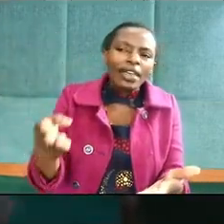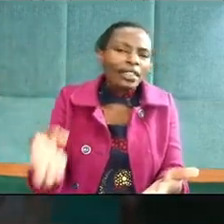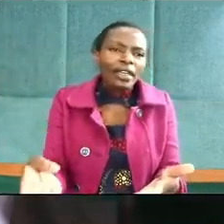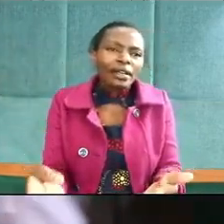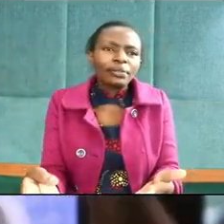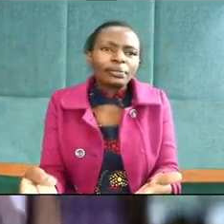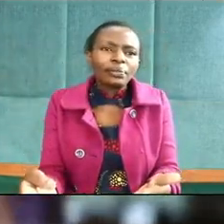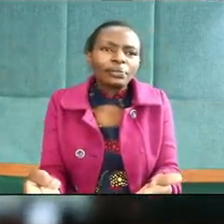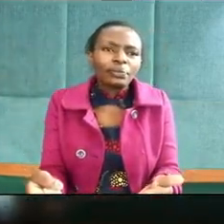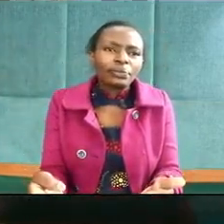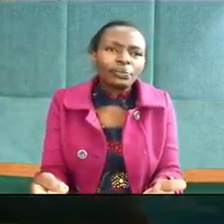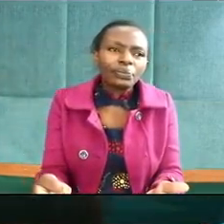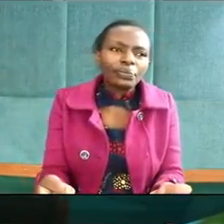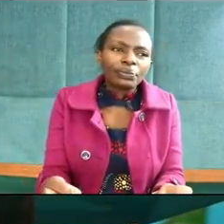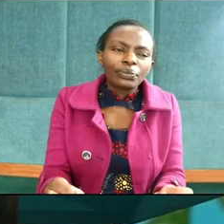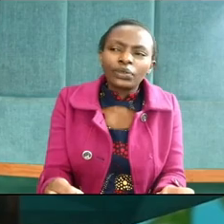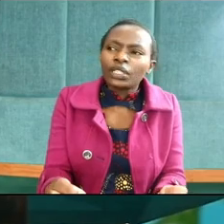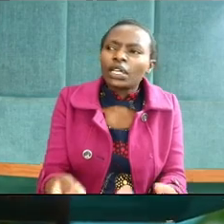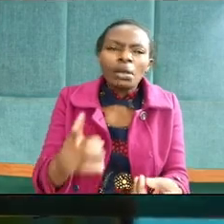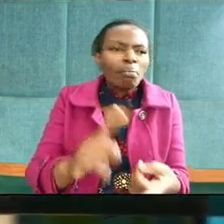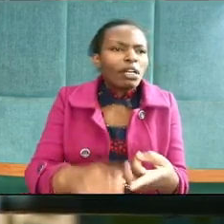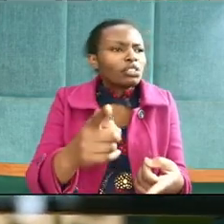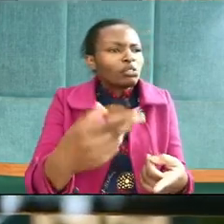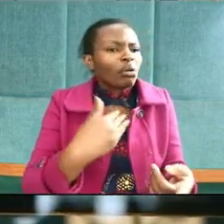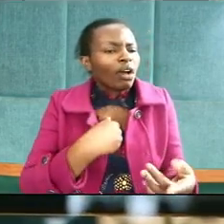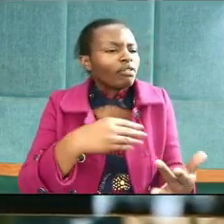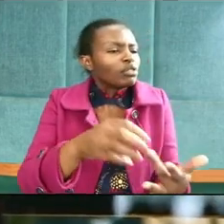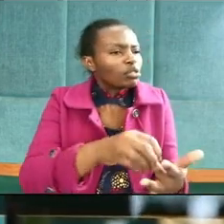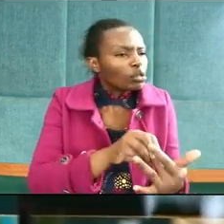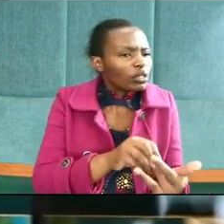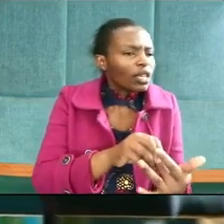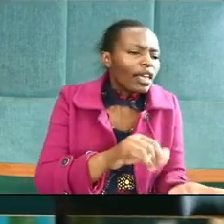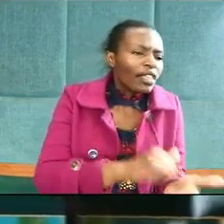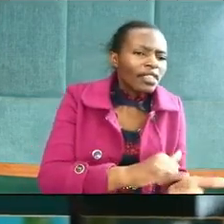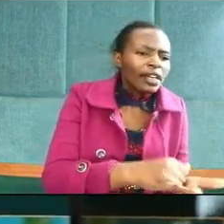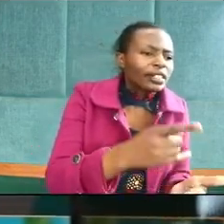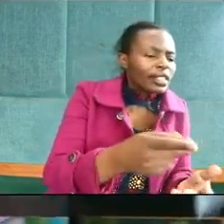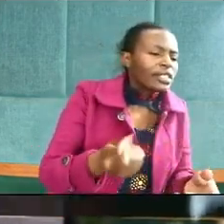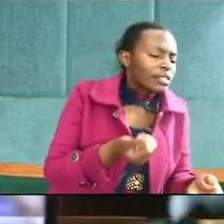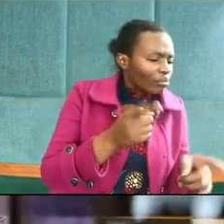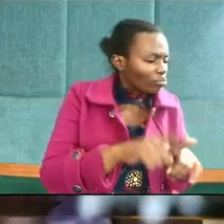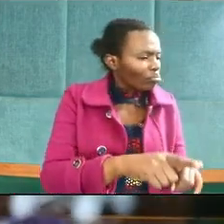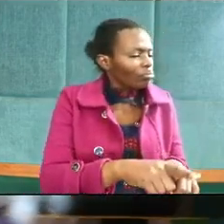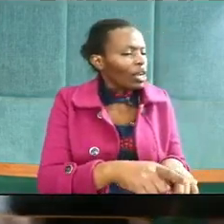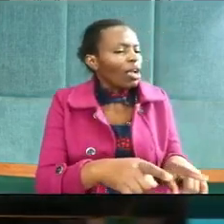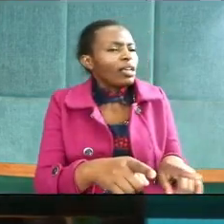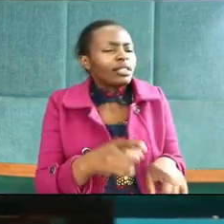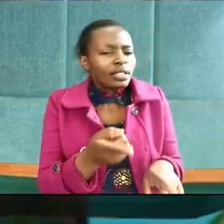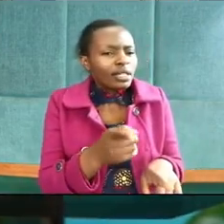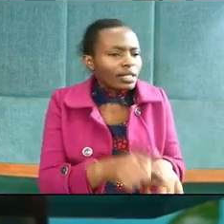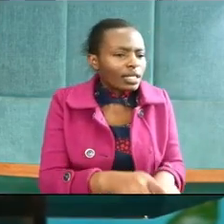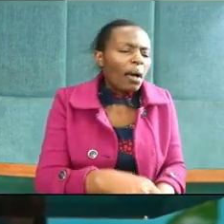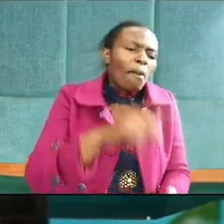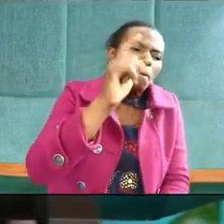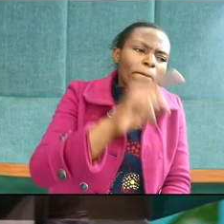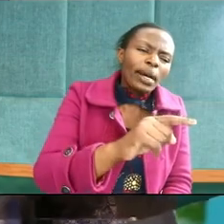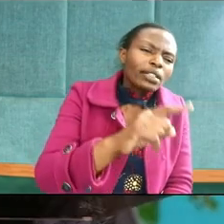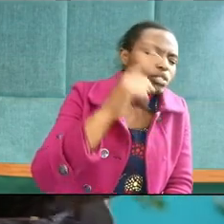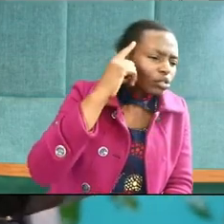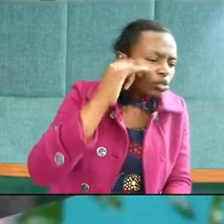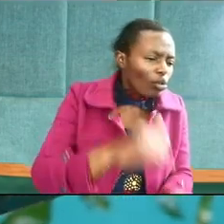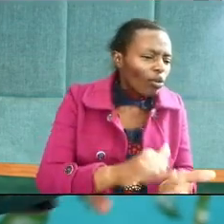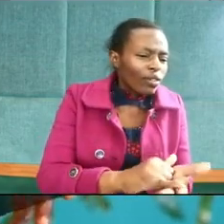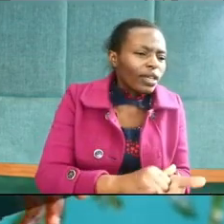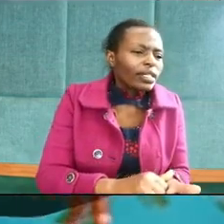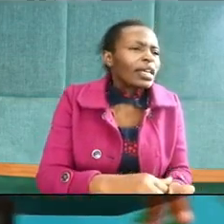I don't know if there is Kwamboka here, but you have chosen this particular sister, you have to be resolved that